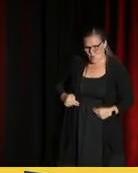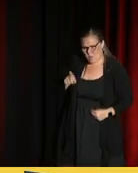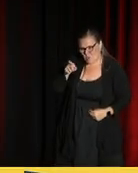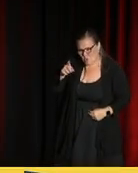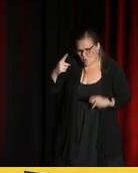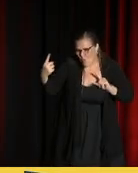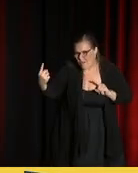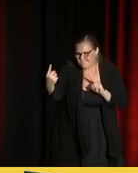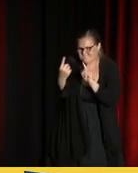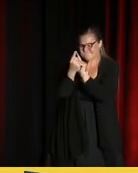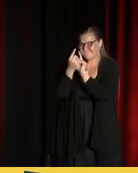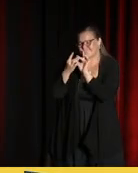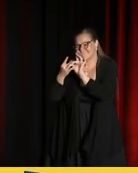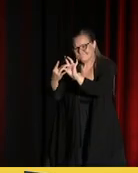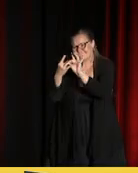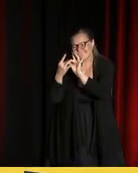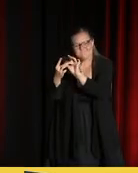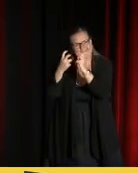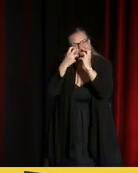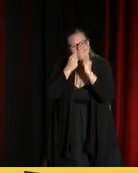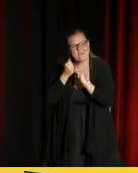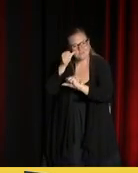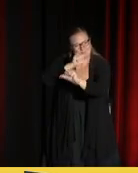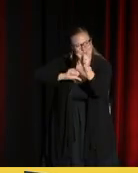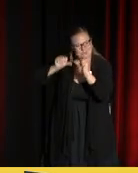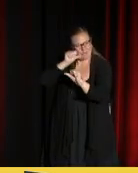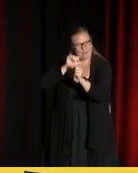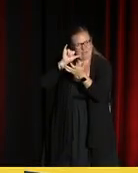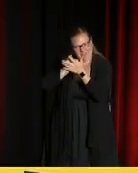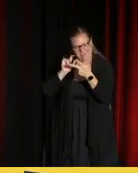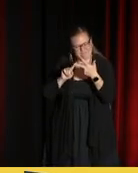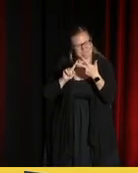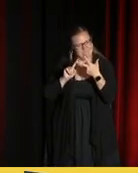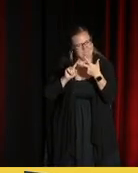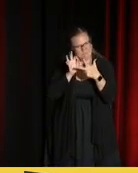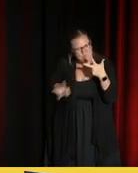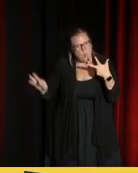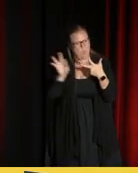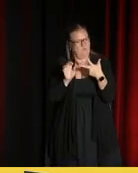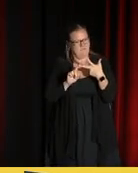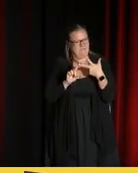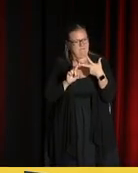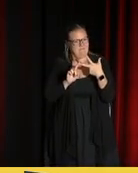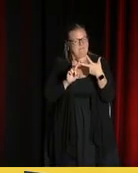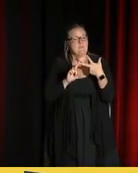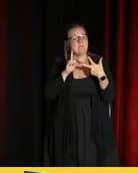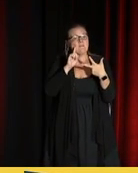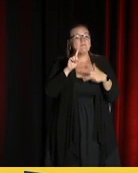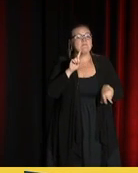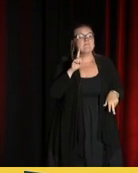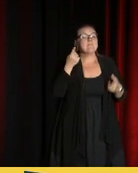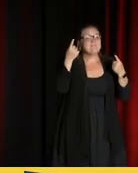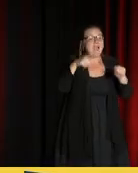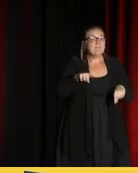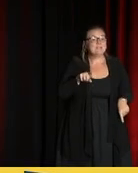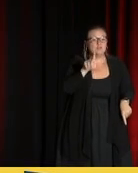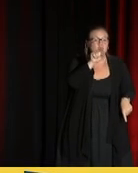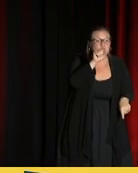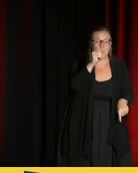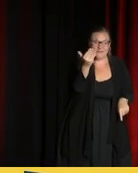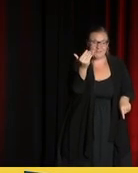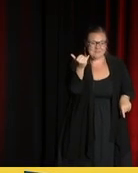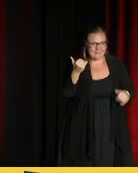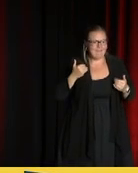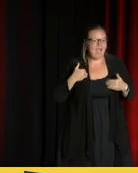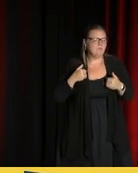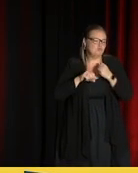another human being who cares deeply about who they are. So, in 2015, I produced this